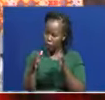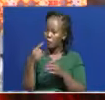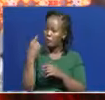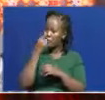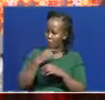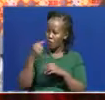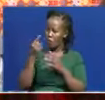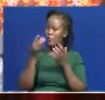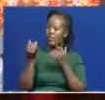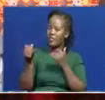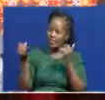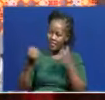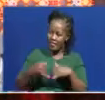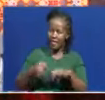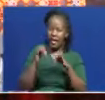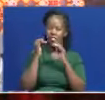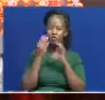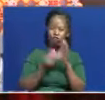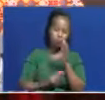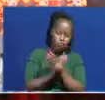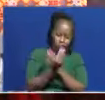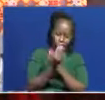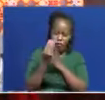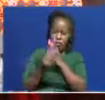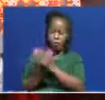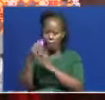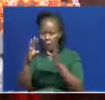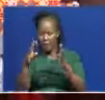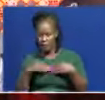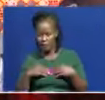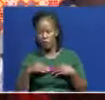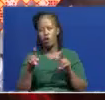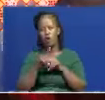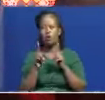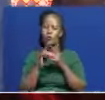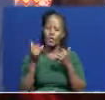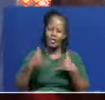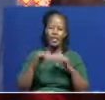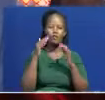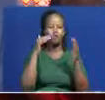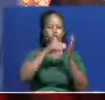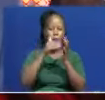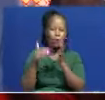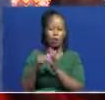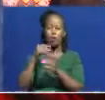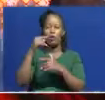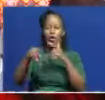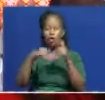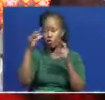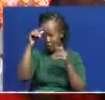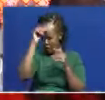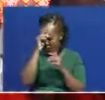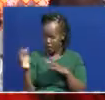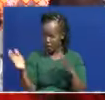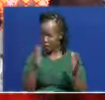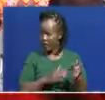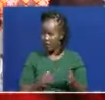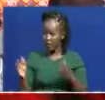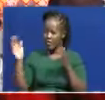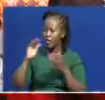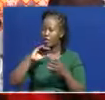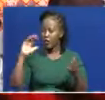is found to be compromising and sabotaging the ongoing government efforts to